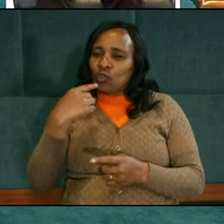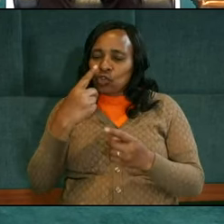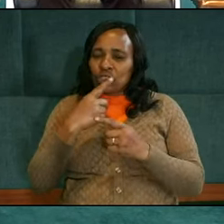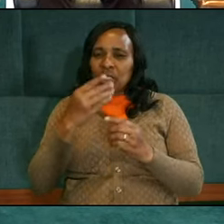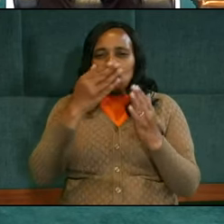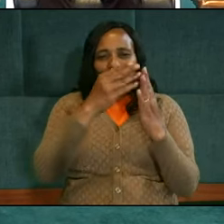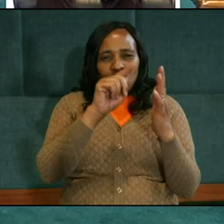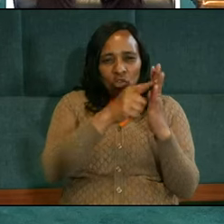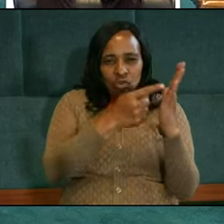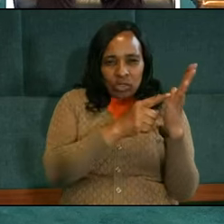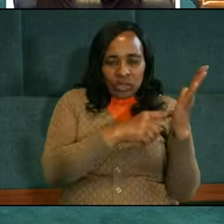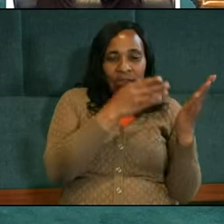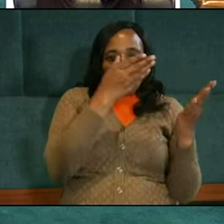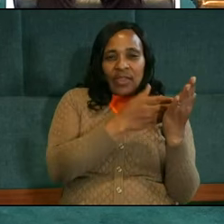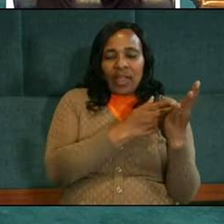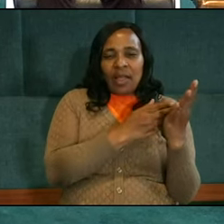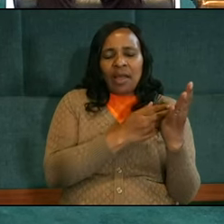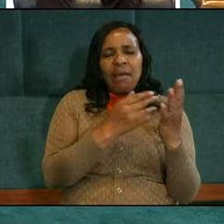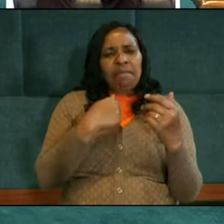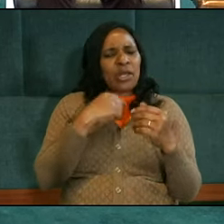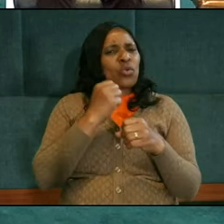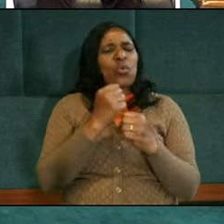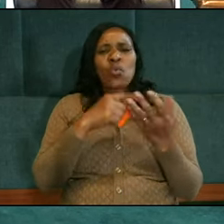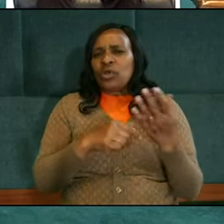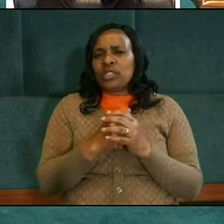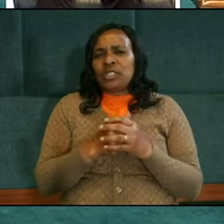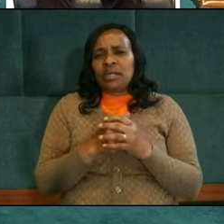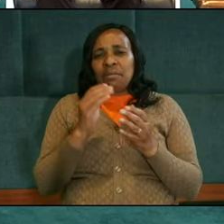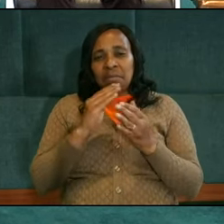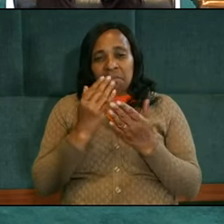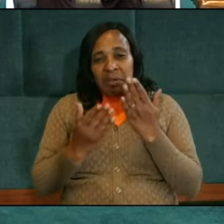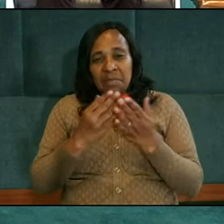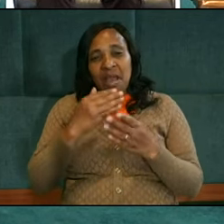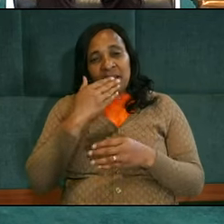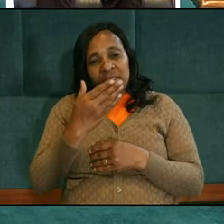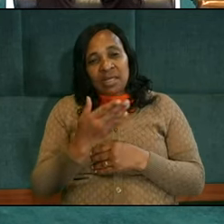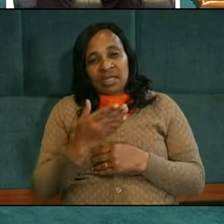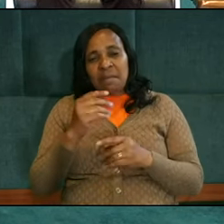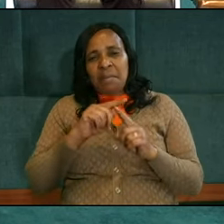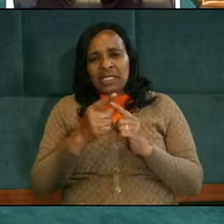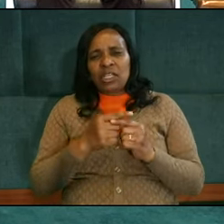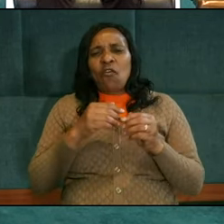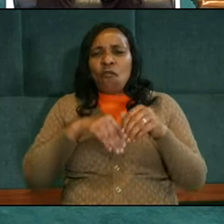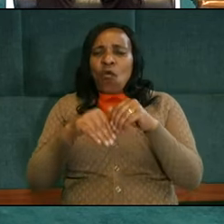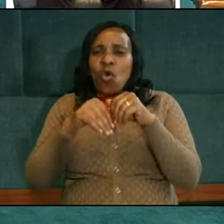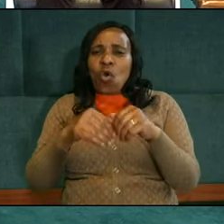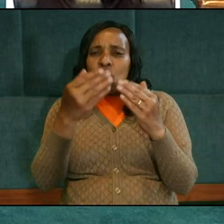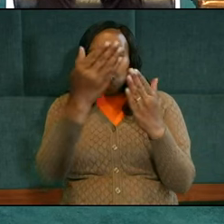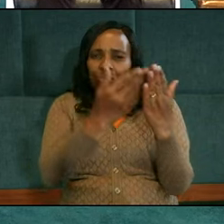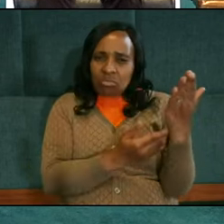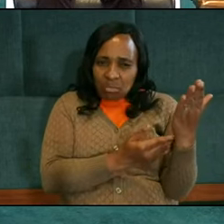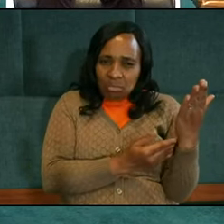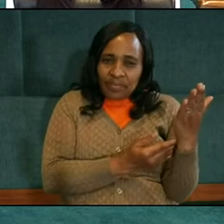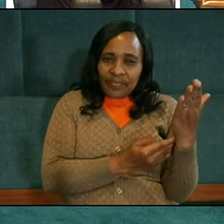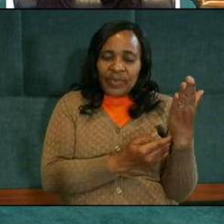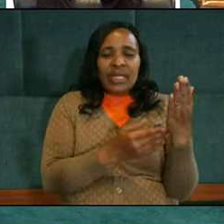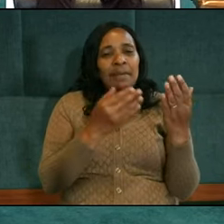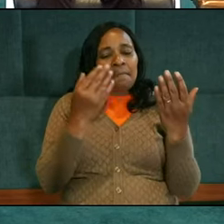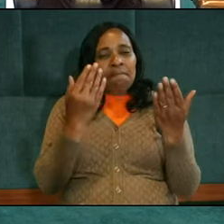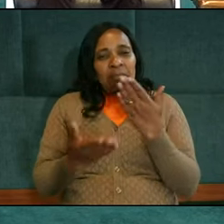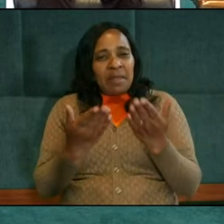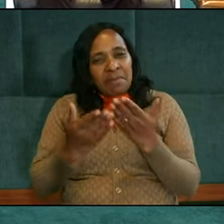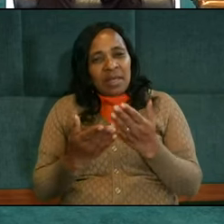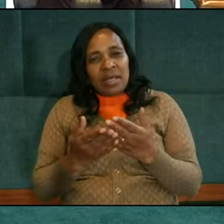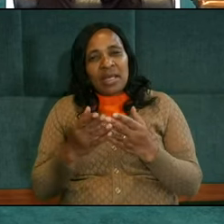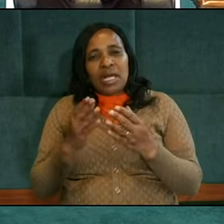do? And maybe Steve has answered that and said, there's a framework. So most likely is to live